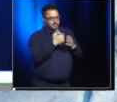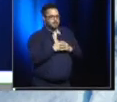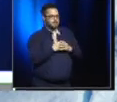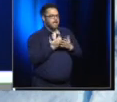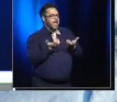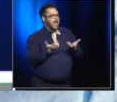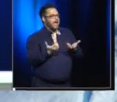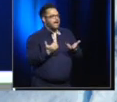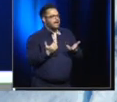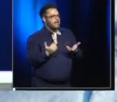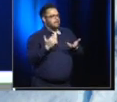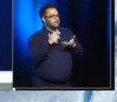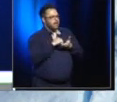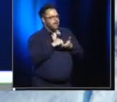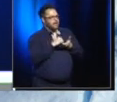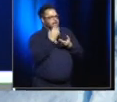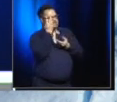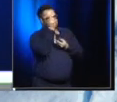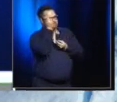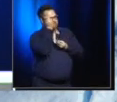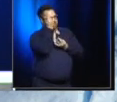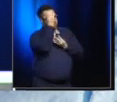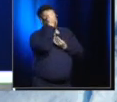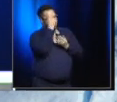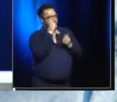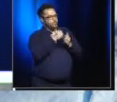do some synthetic kind of work.